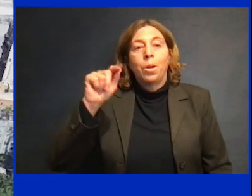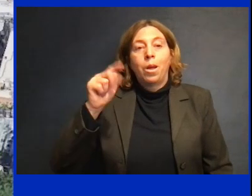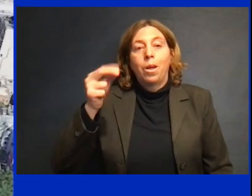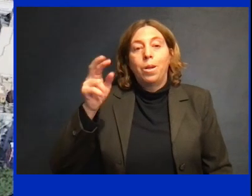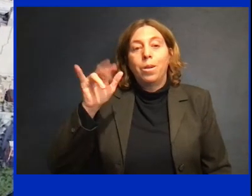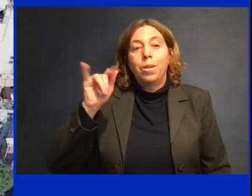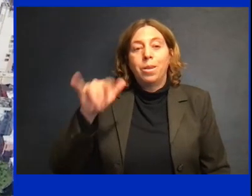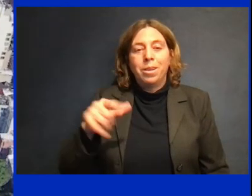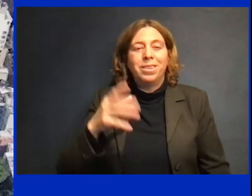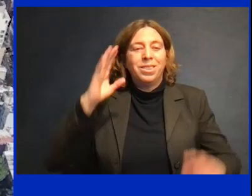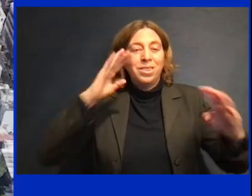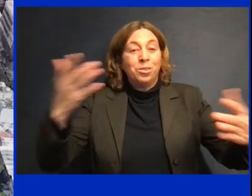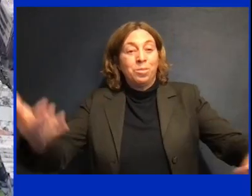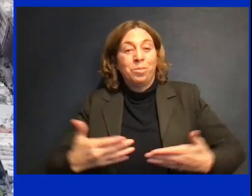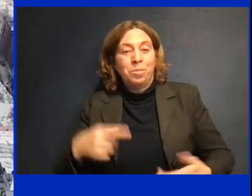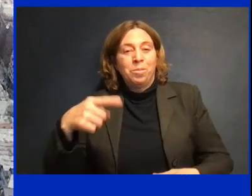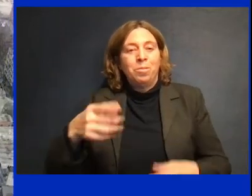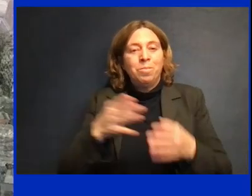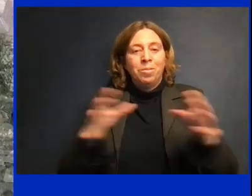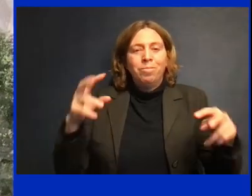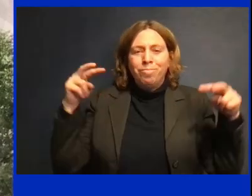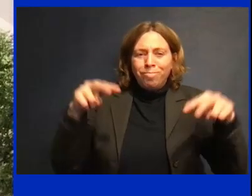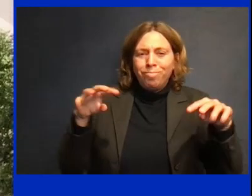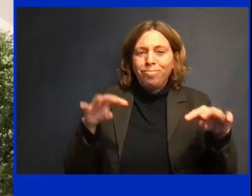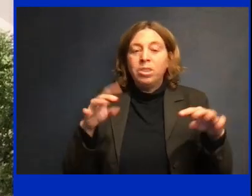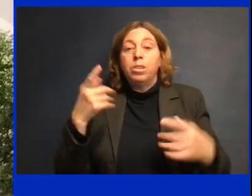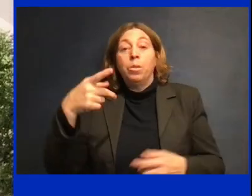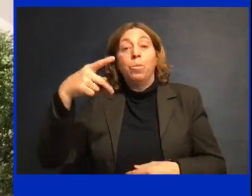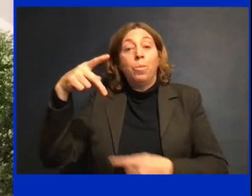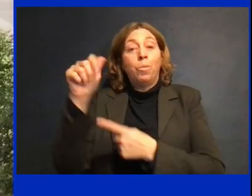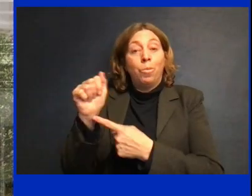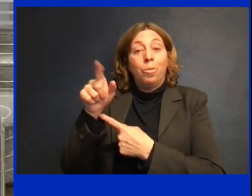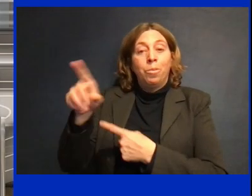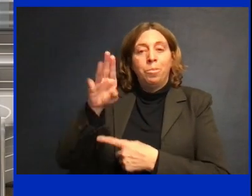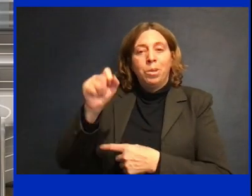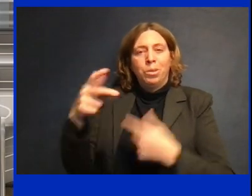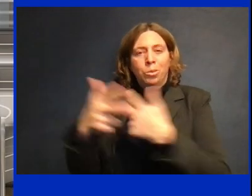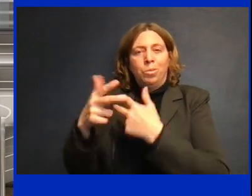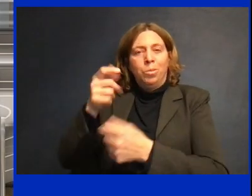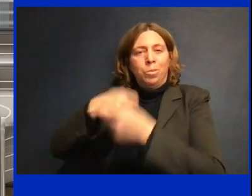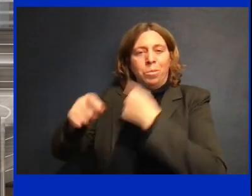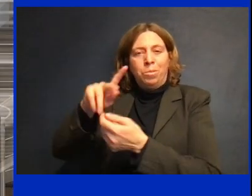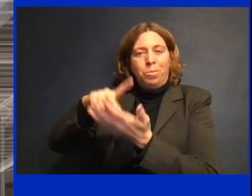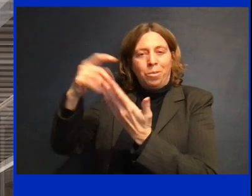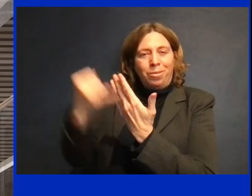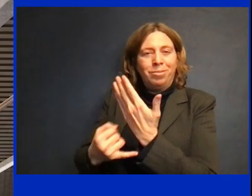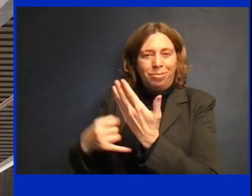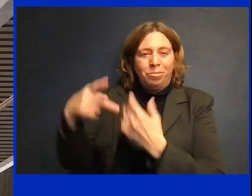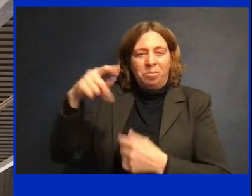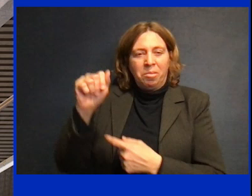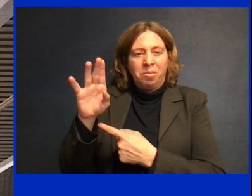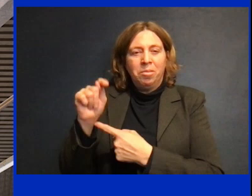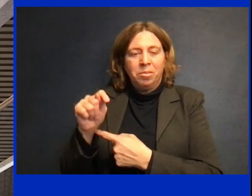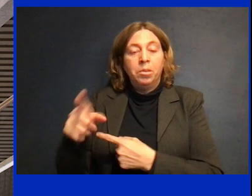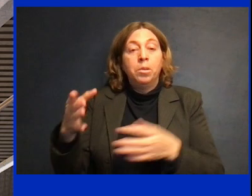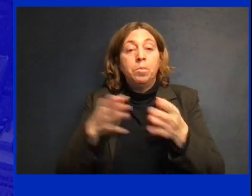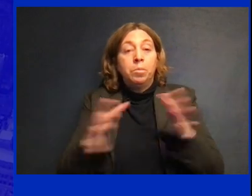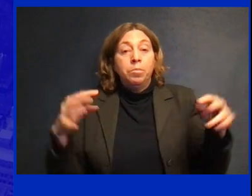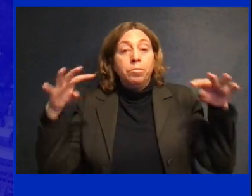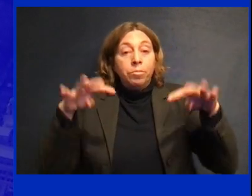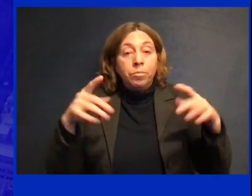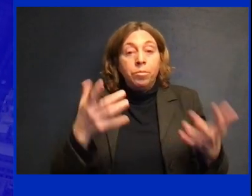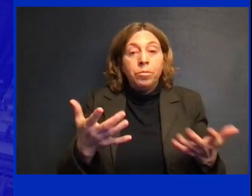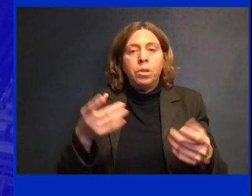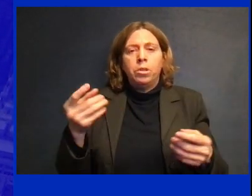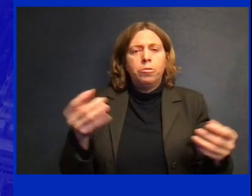Hello and welcome to this public hearing for the Port Authority Bus Terminal Replacement Project. This public hearing is being